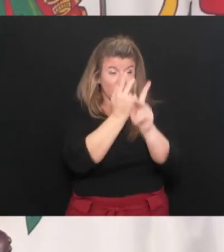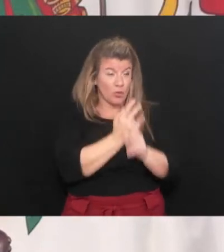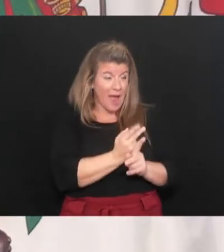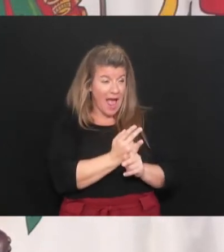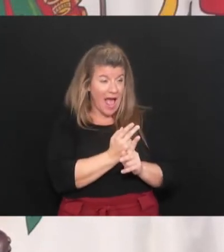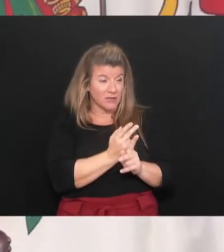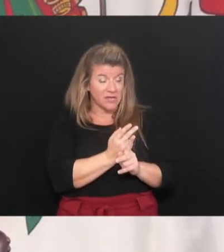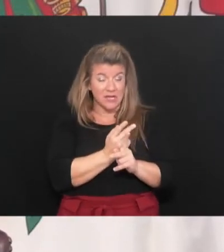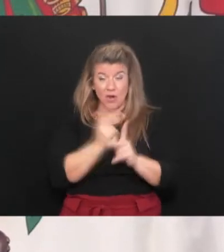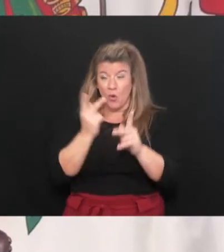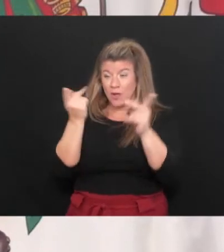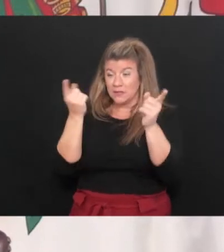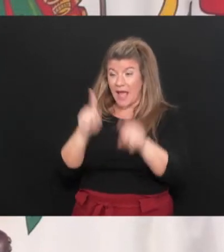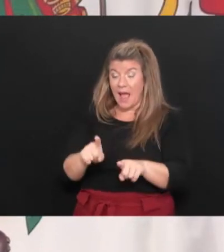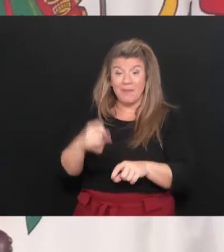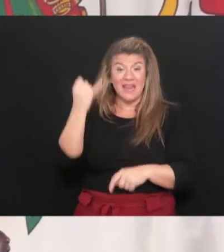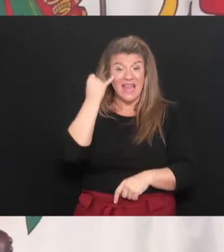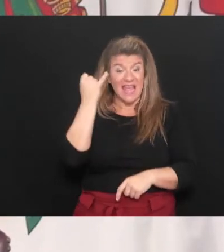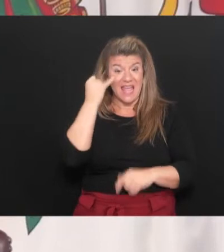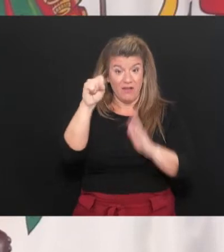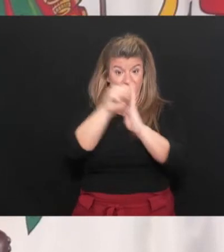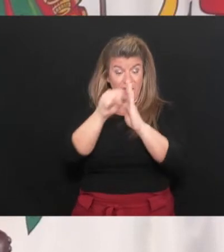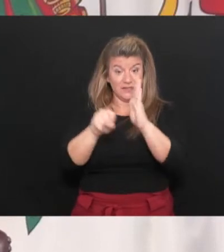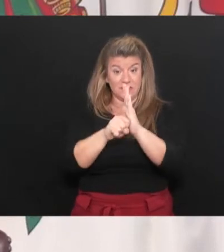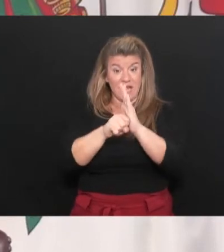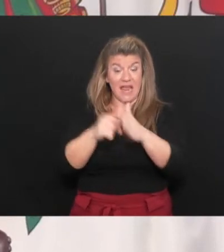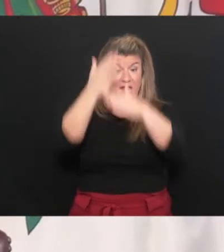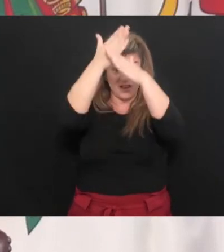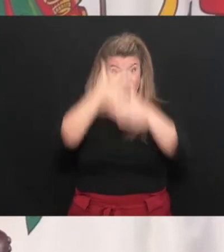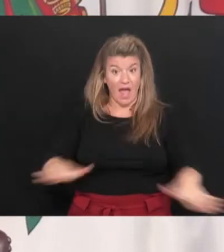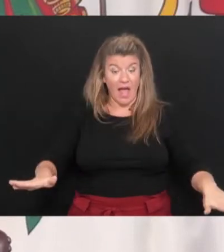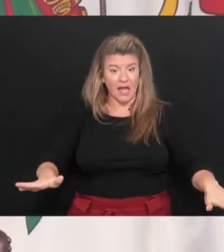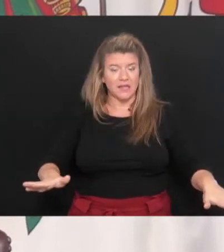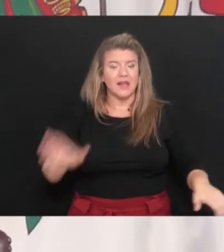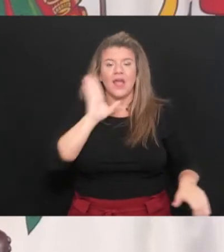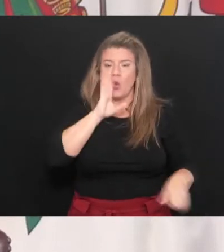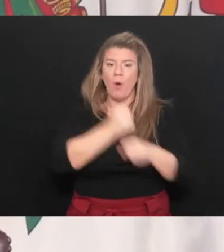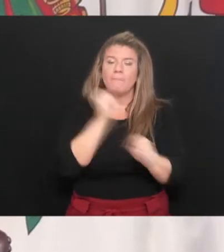will absolutely only escalate things to the worst.